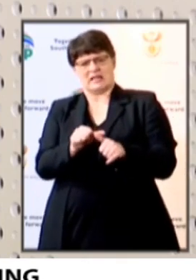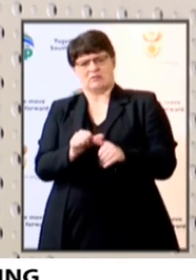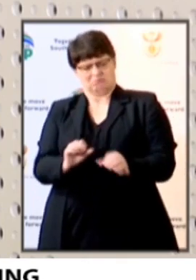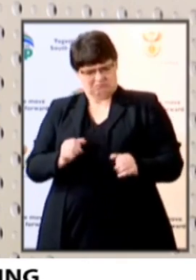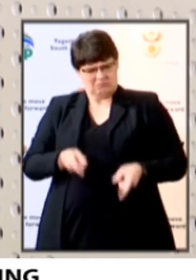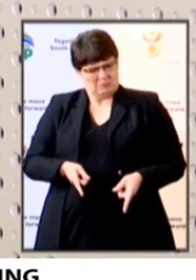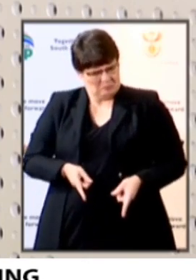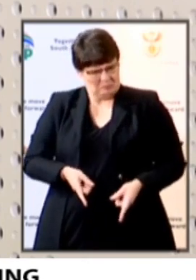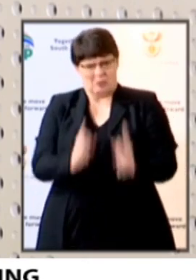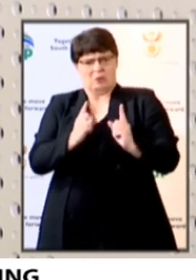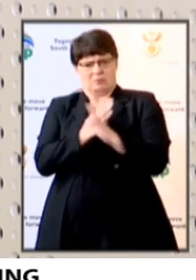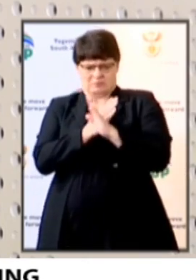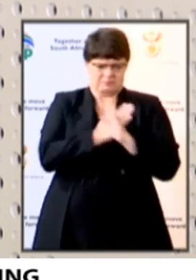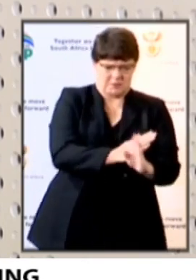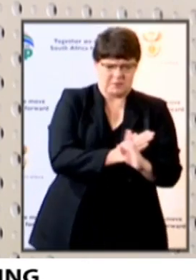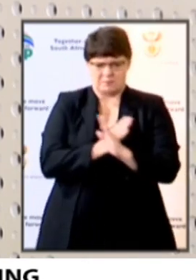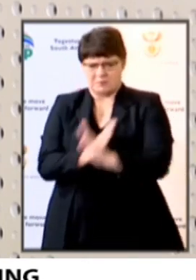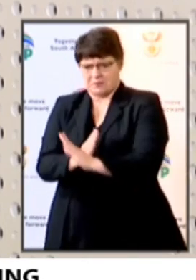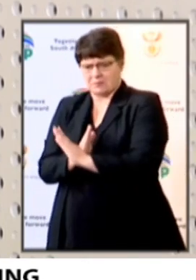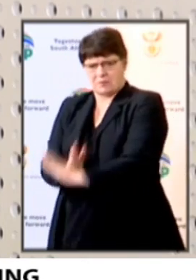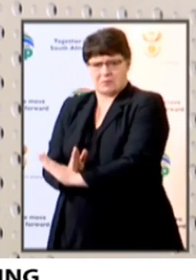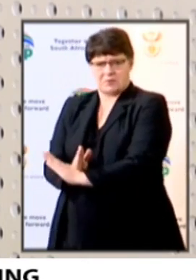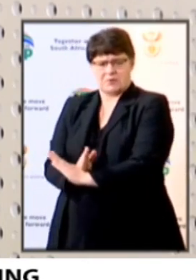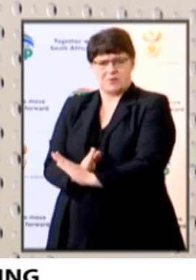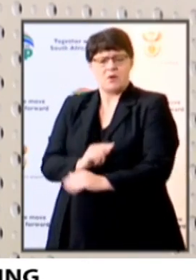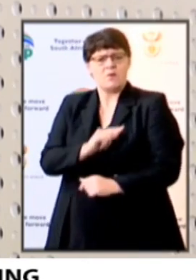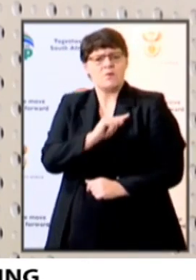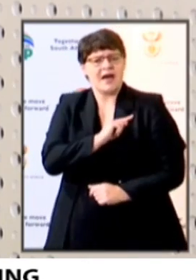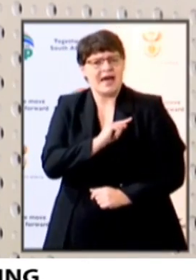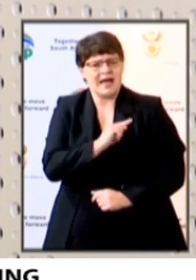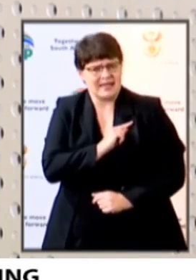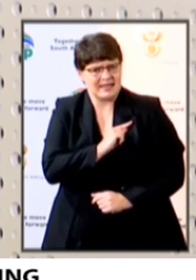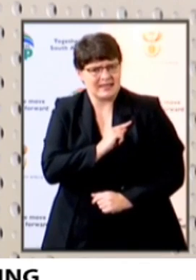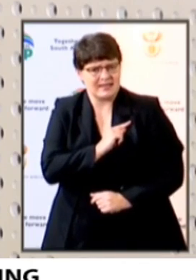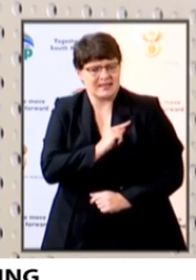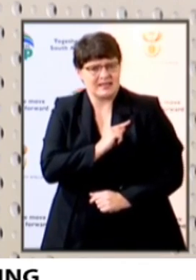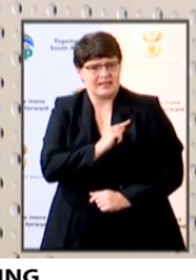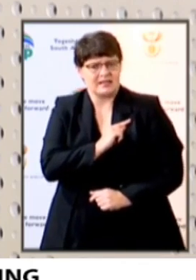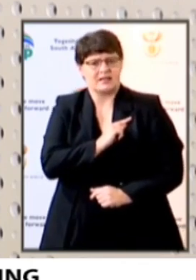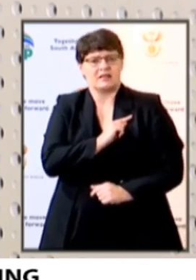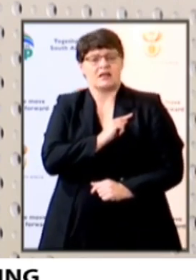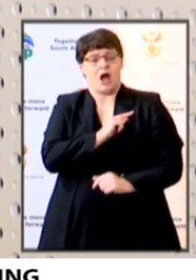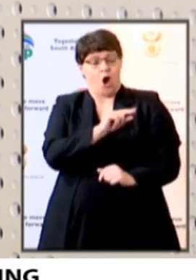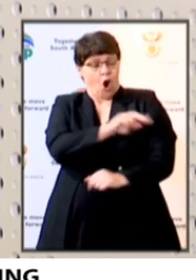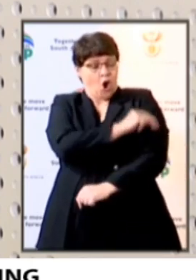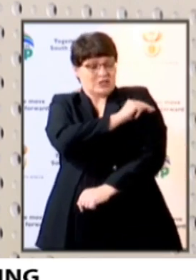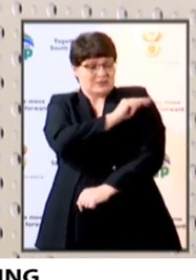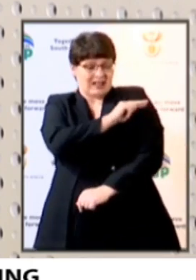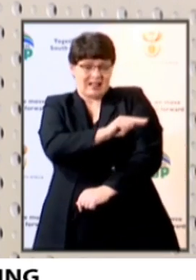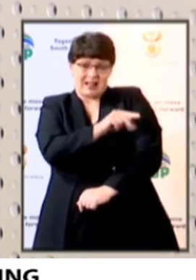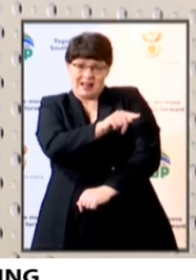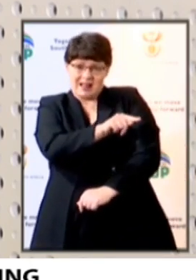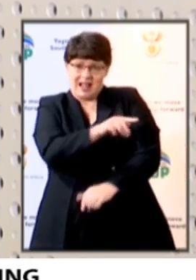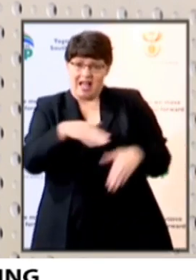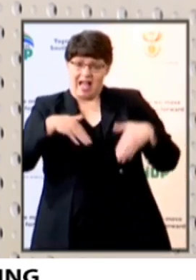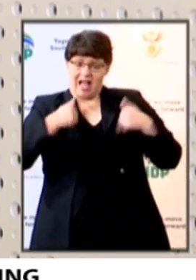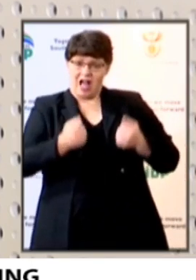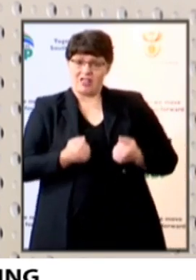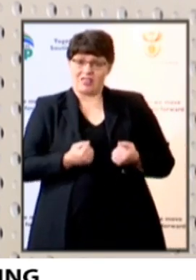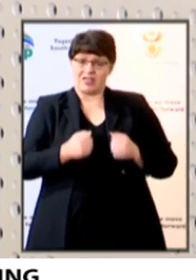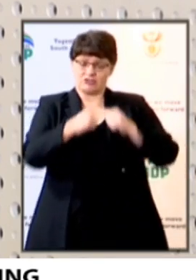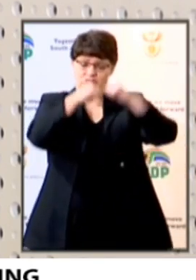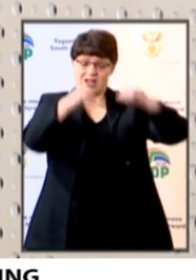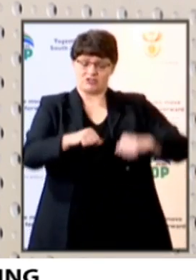interventions, so that we don't get to a point where our health services are overwhelmed by